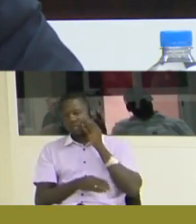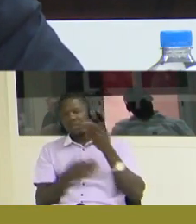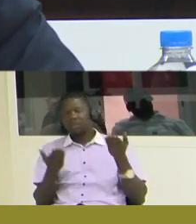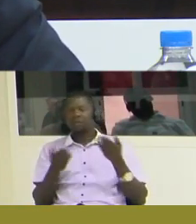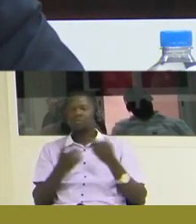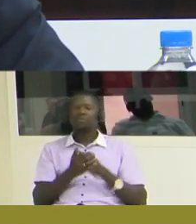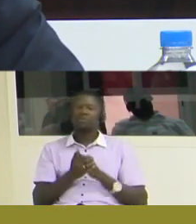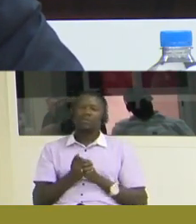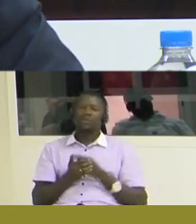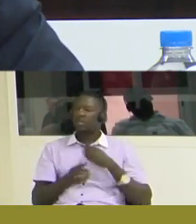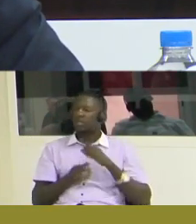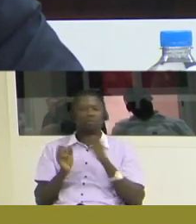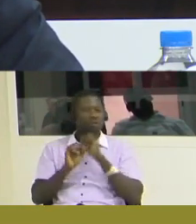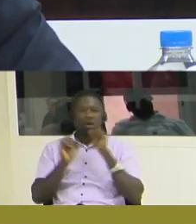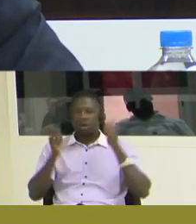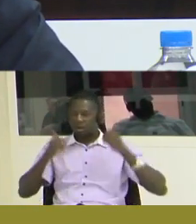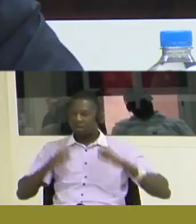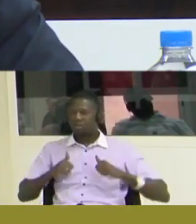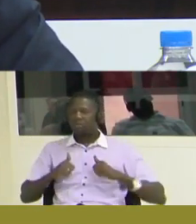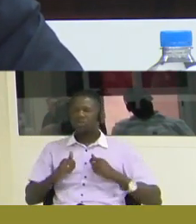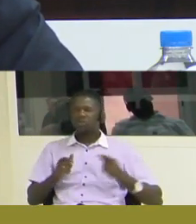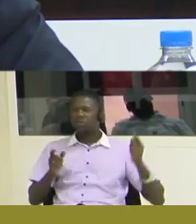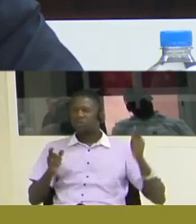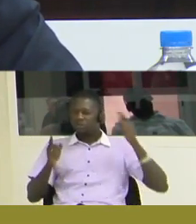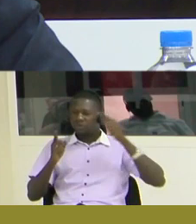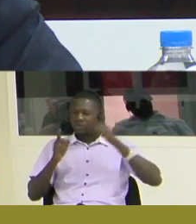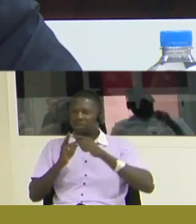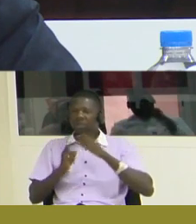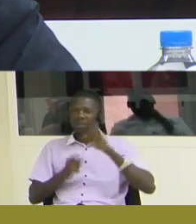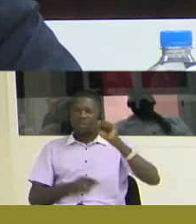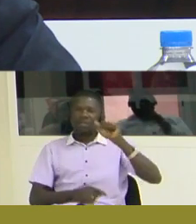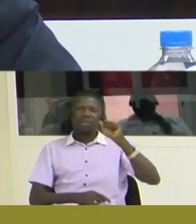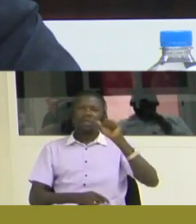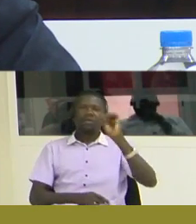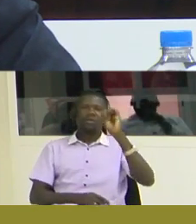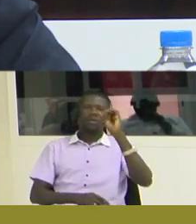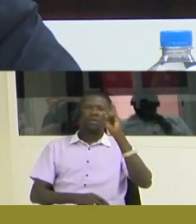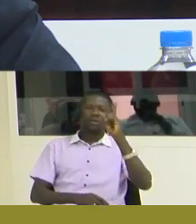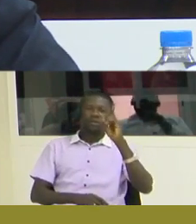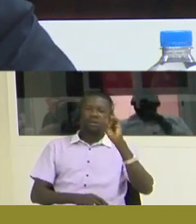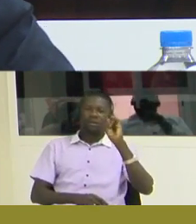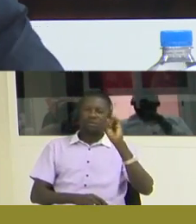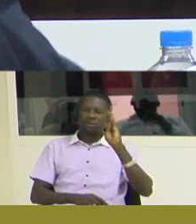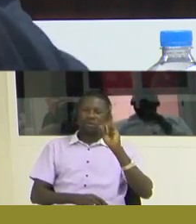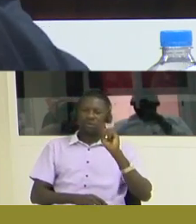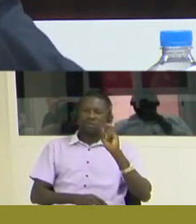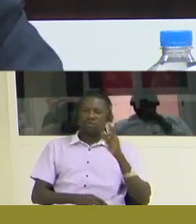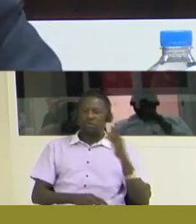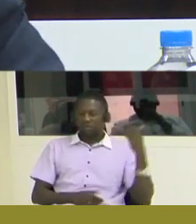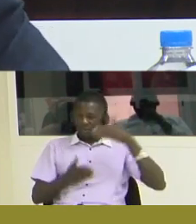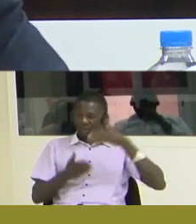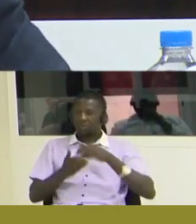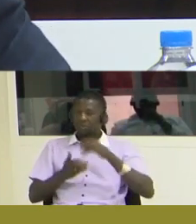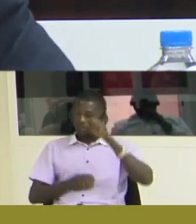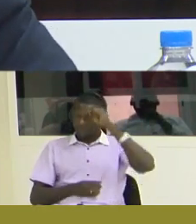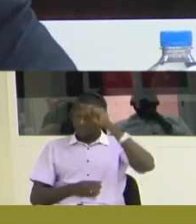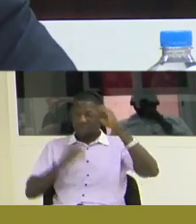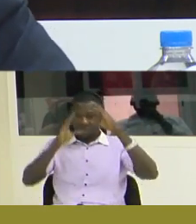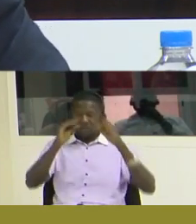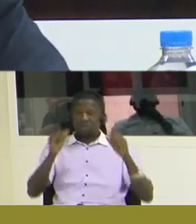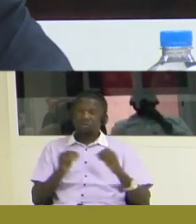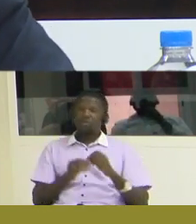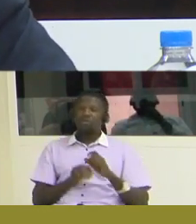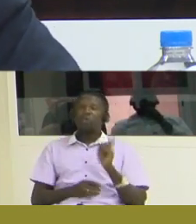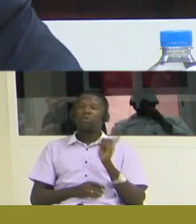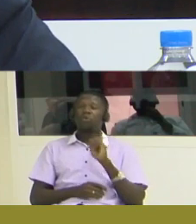that did not happen until sativa Hydra came to to Statehouse but what